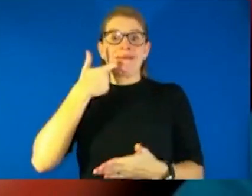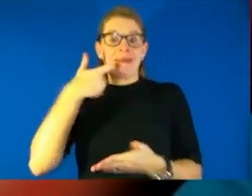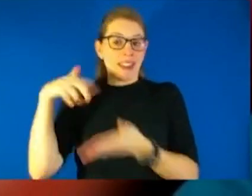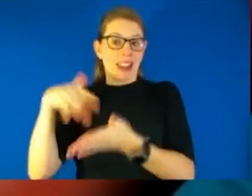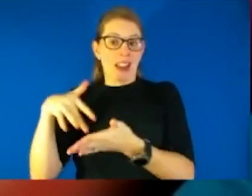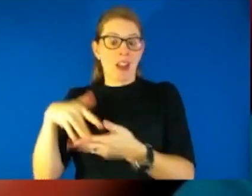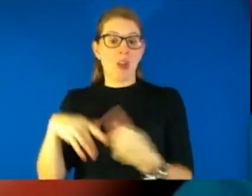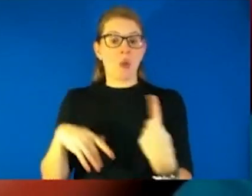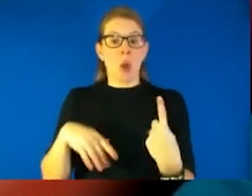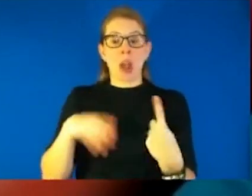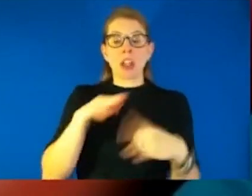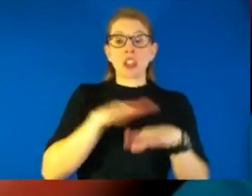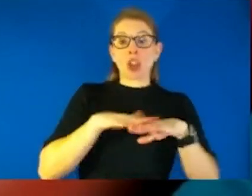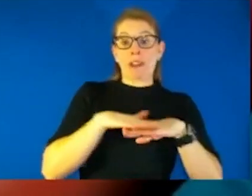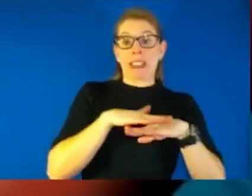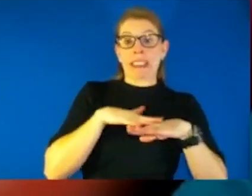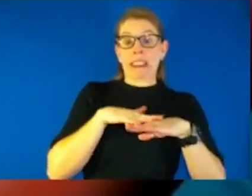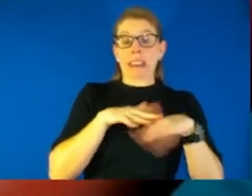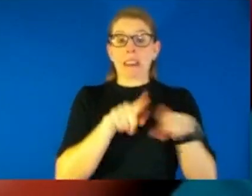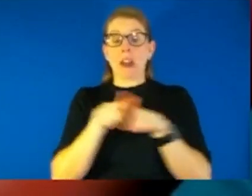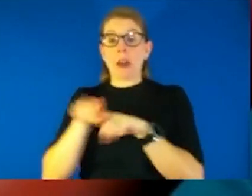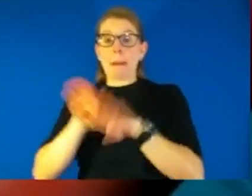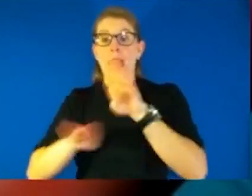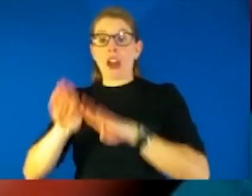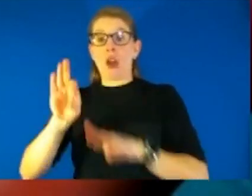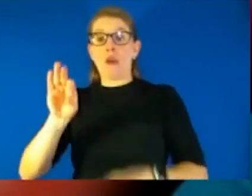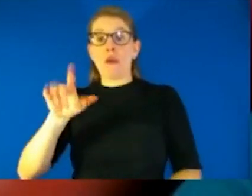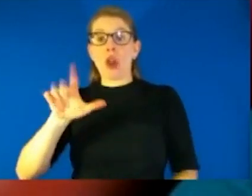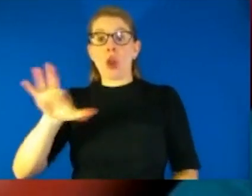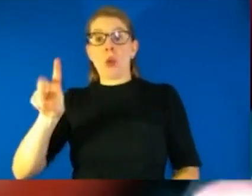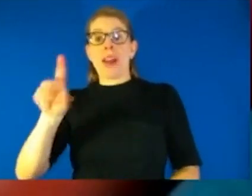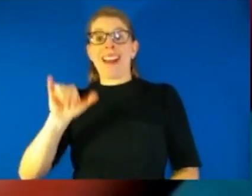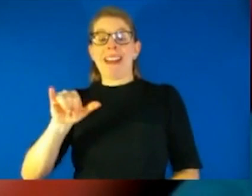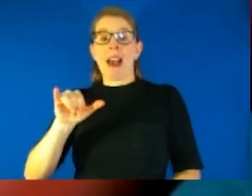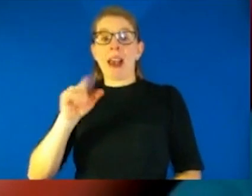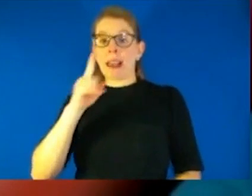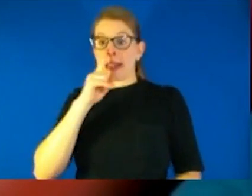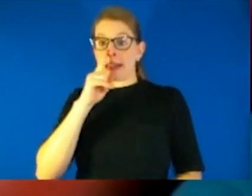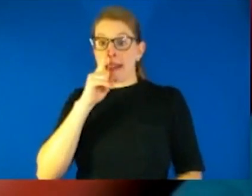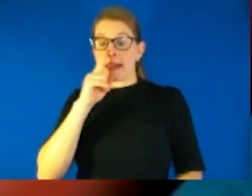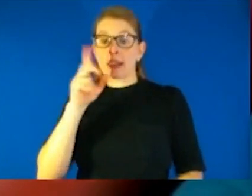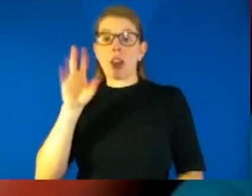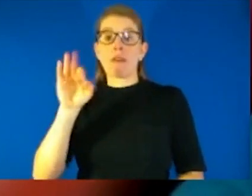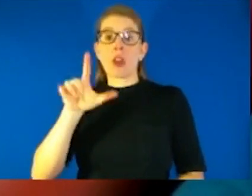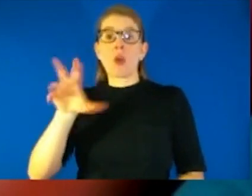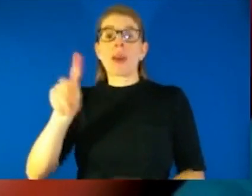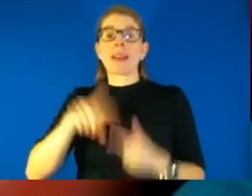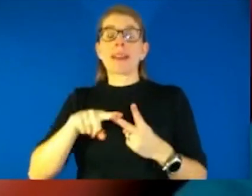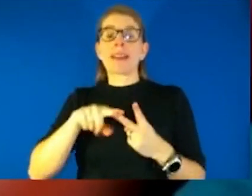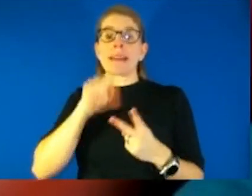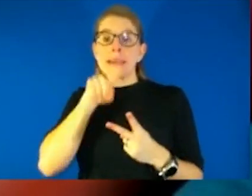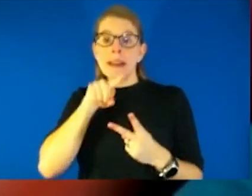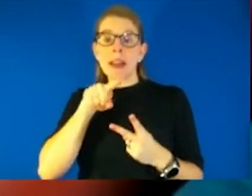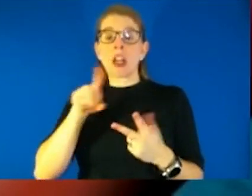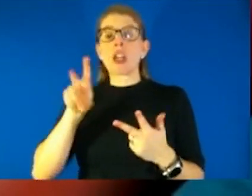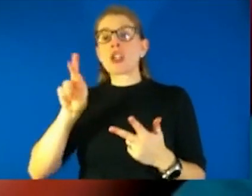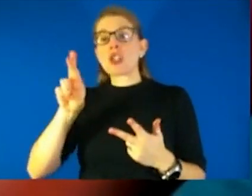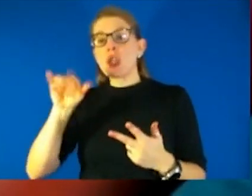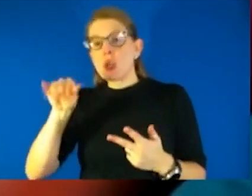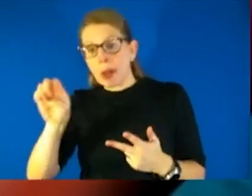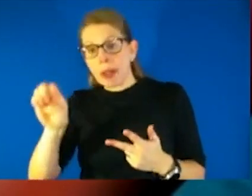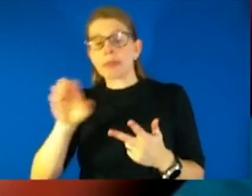on surfaces and one on biological fluids like nasal fluid, saliva, urine, etc. And the